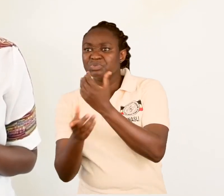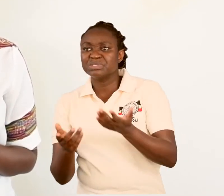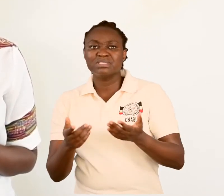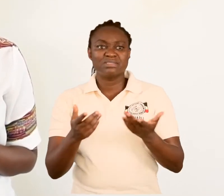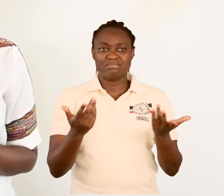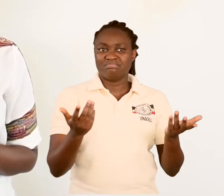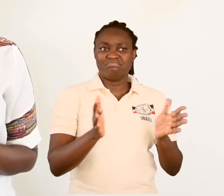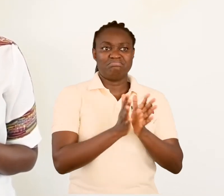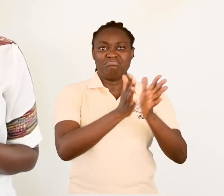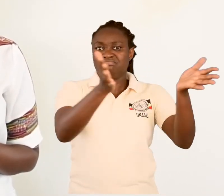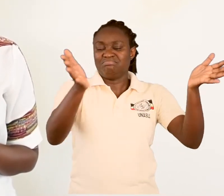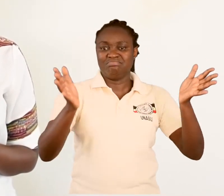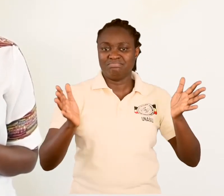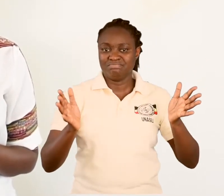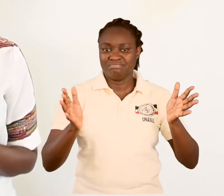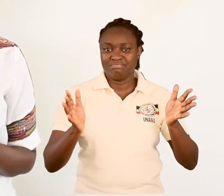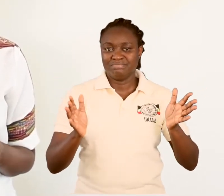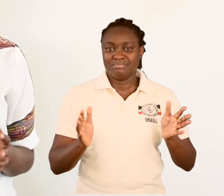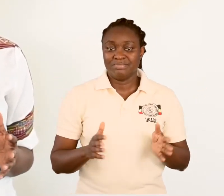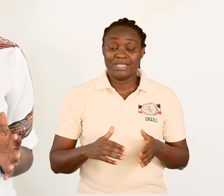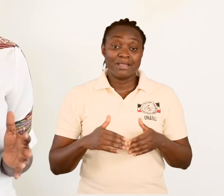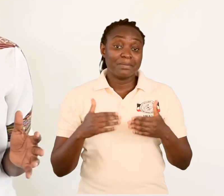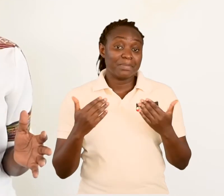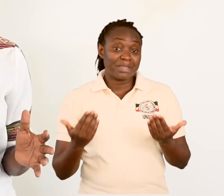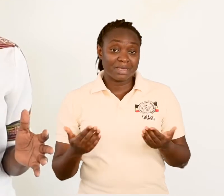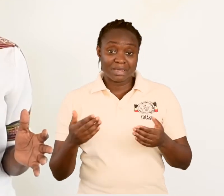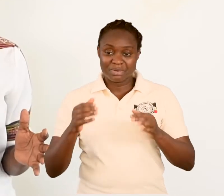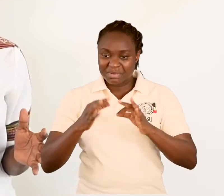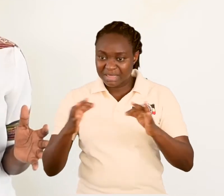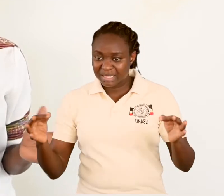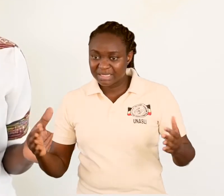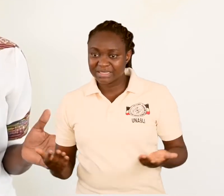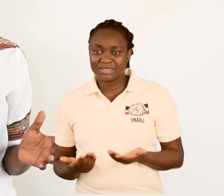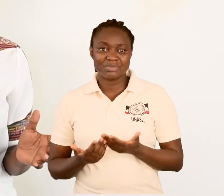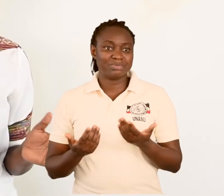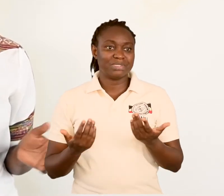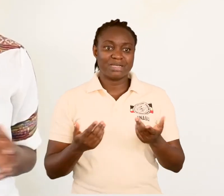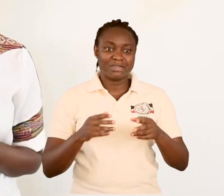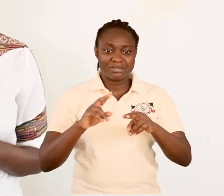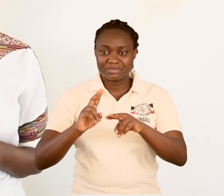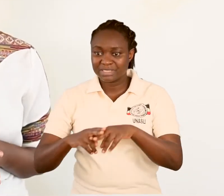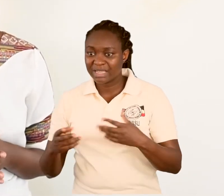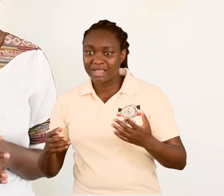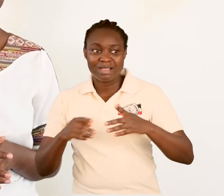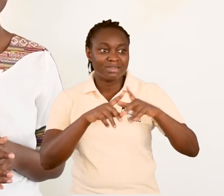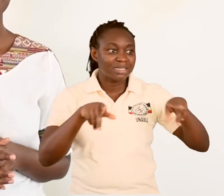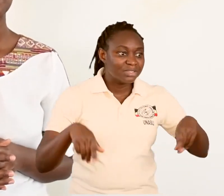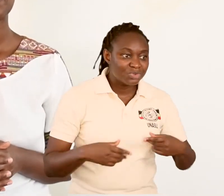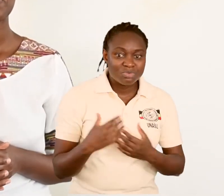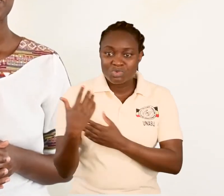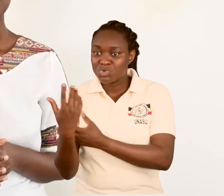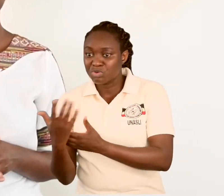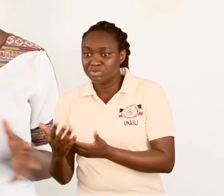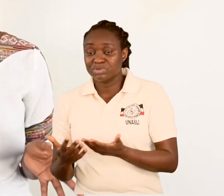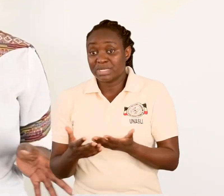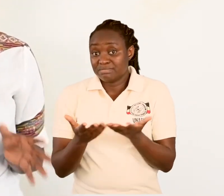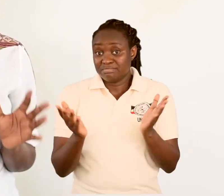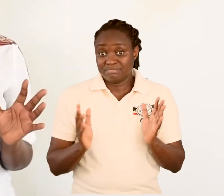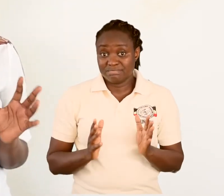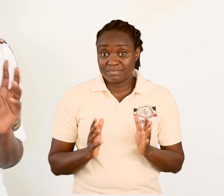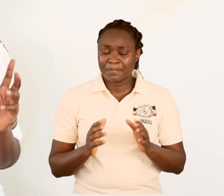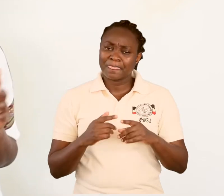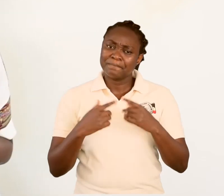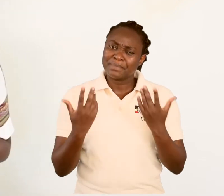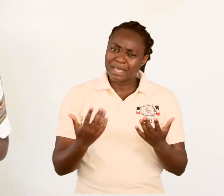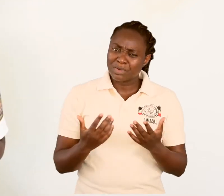others. Under things, we have chair, classroom, computer, and others. Okay? So let's talk